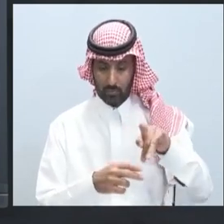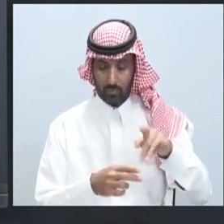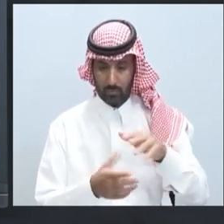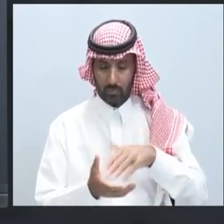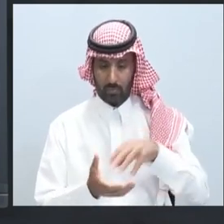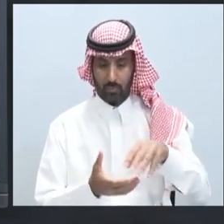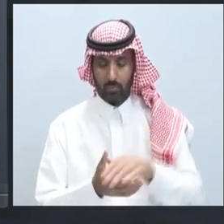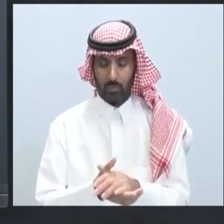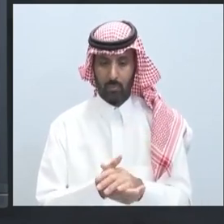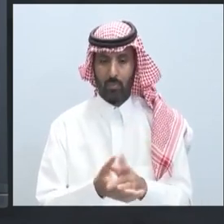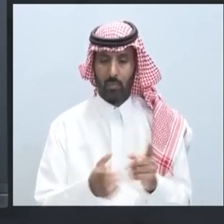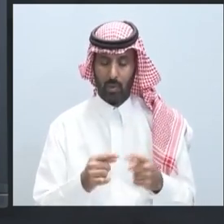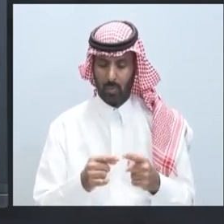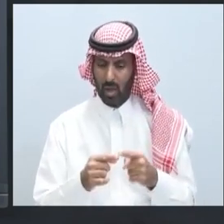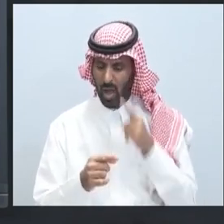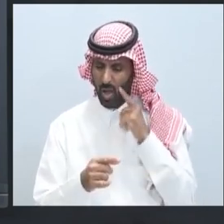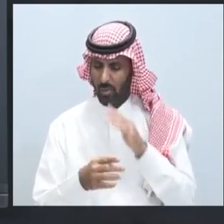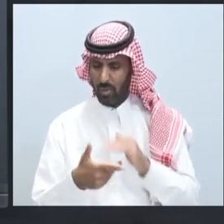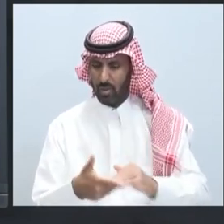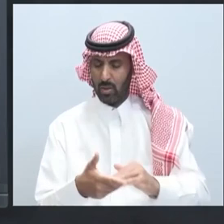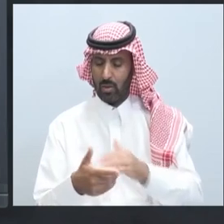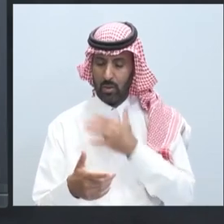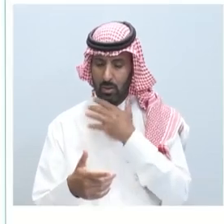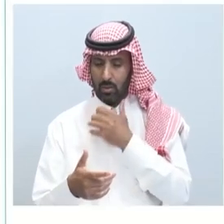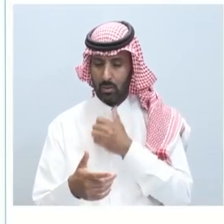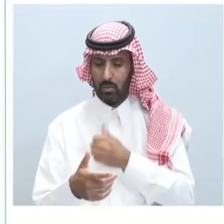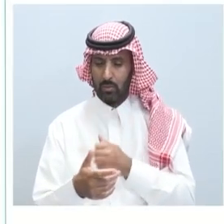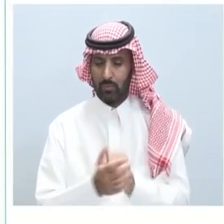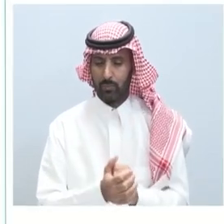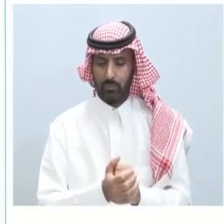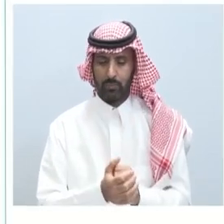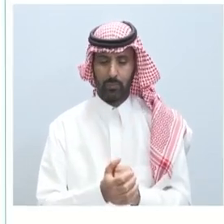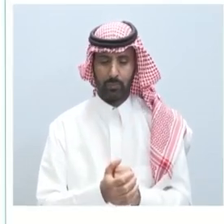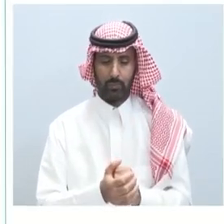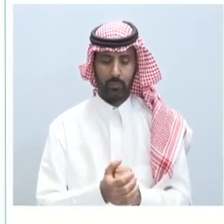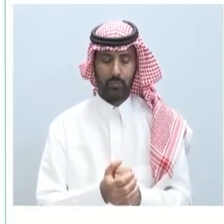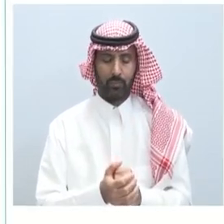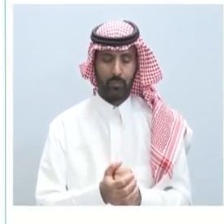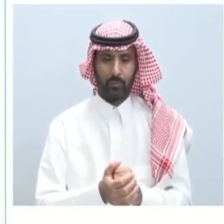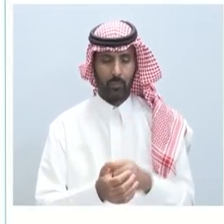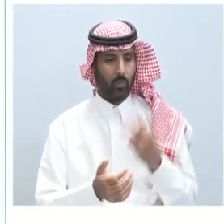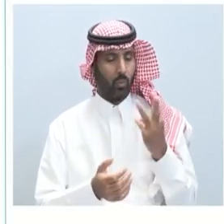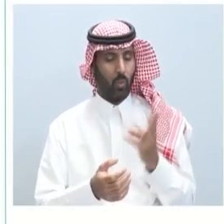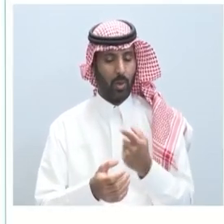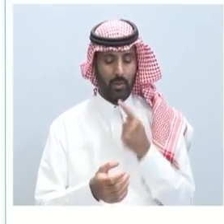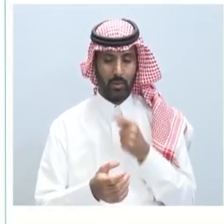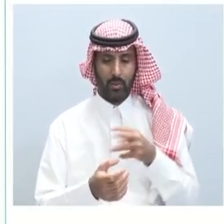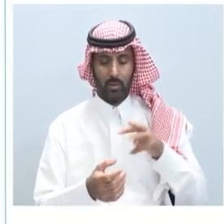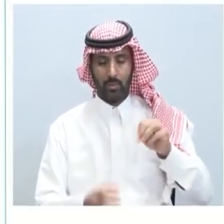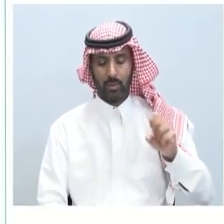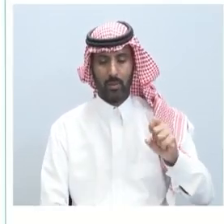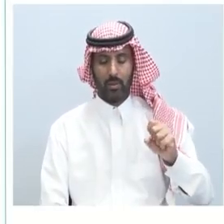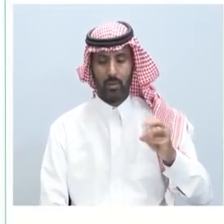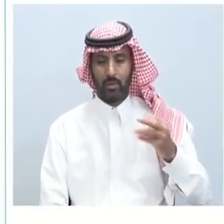the plane instead of helping the old man. Number three, what is Mike